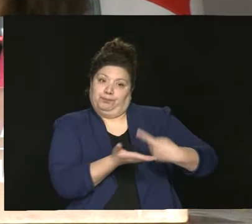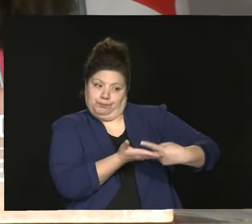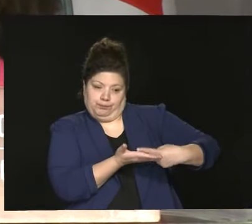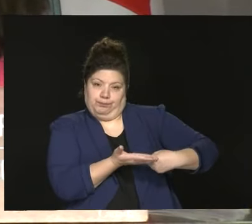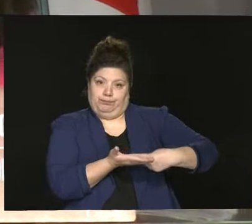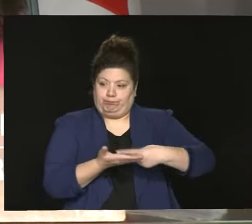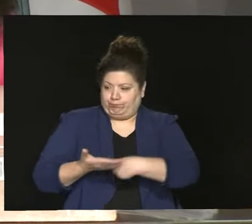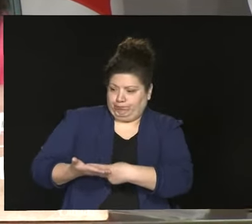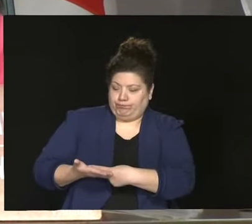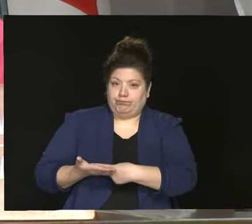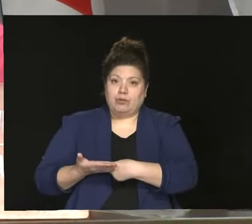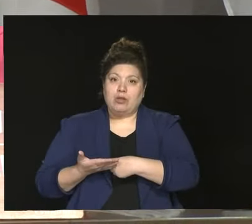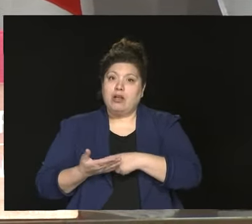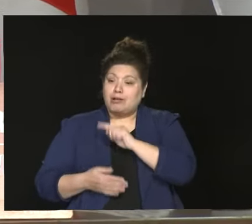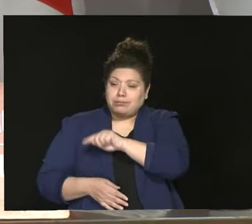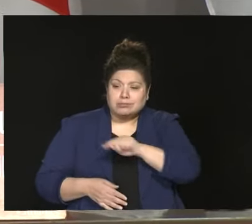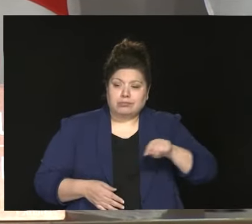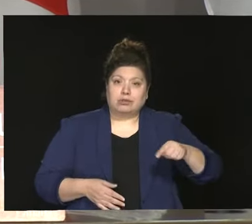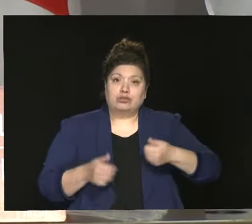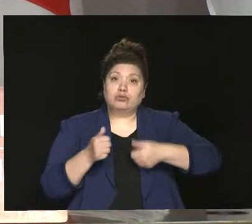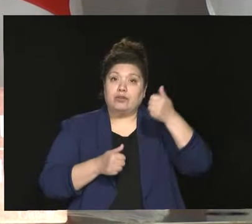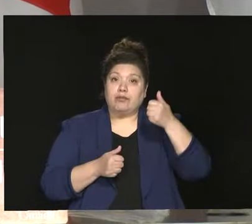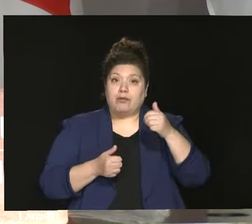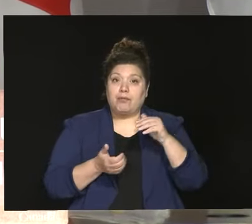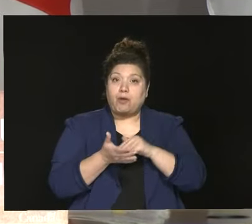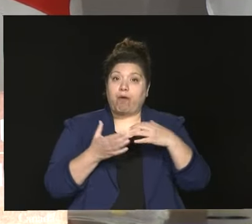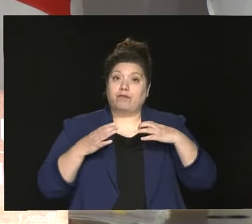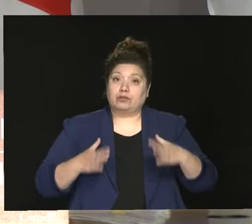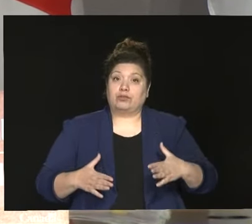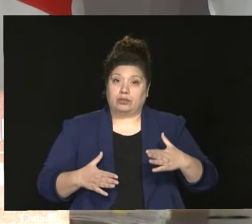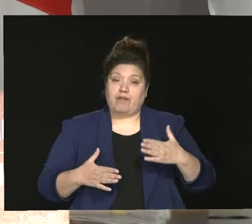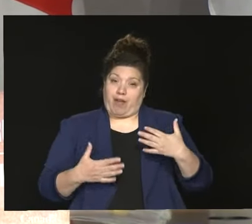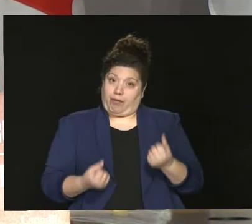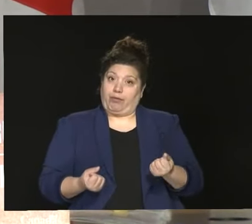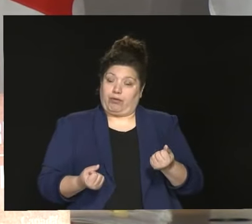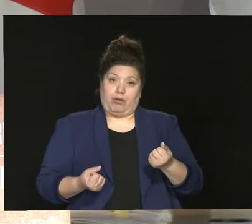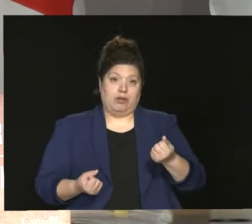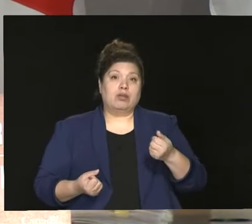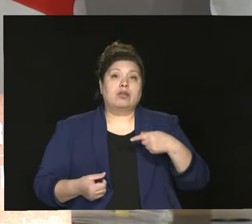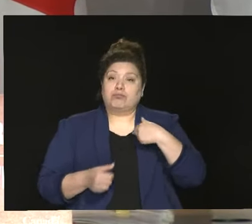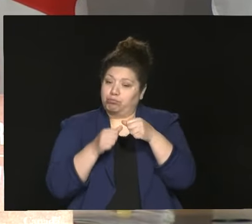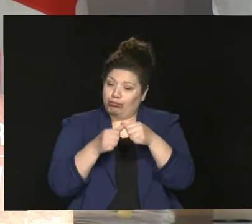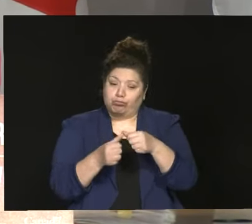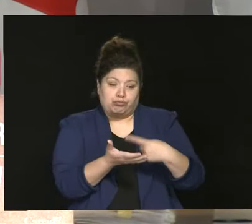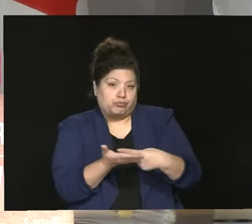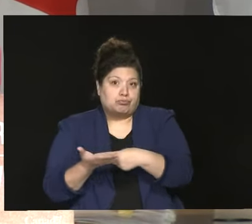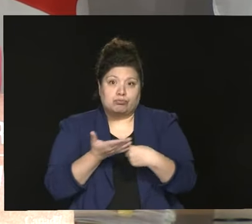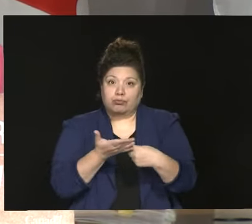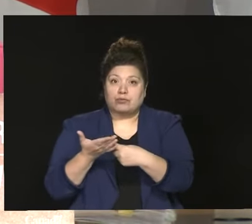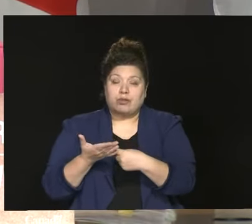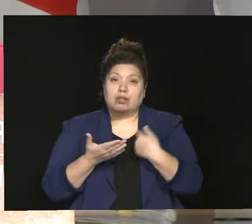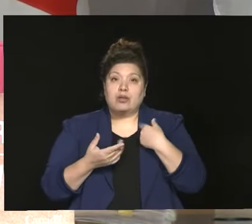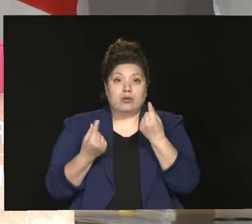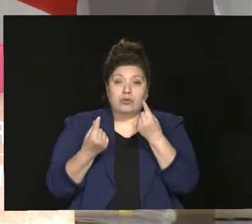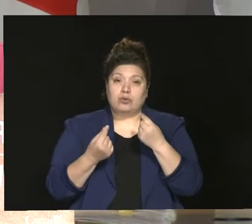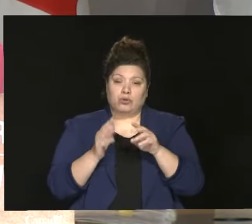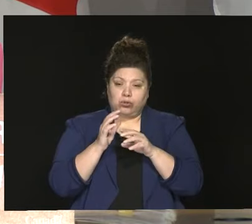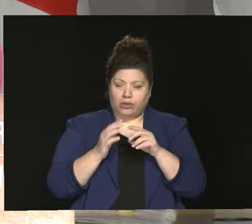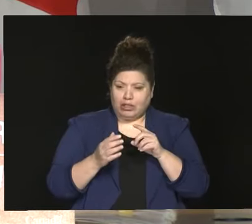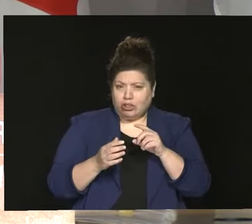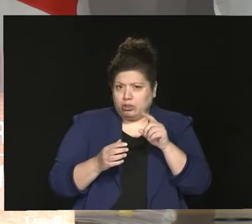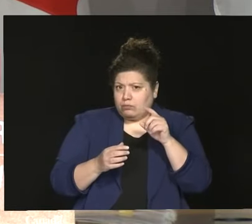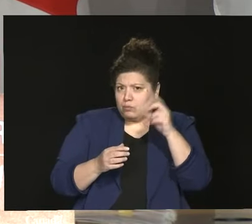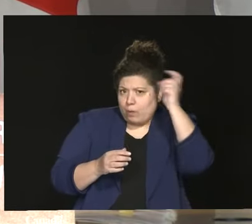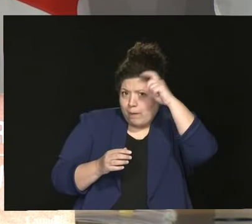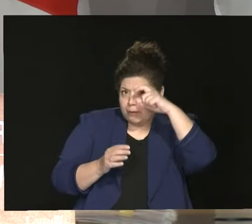health. And what we are trying to do is establish the fundamental principles and criteria for each of the provinces